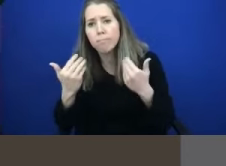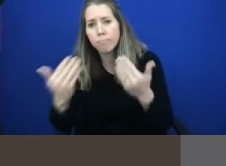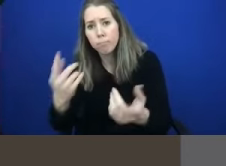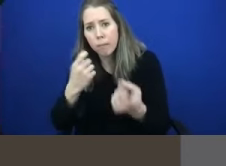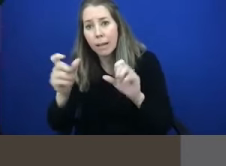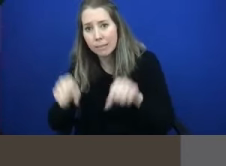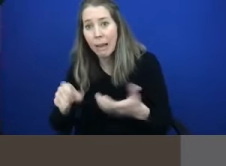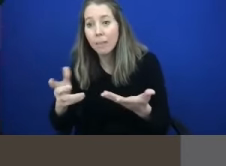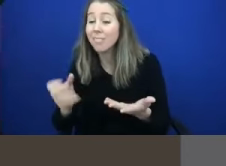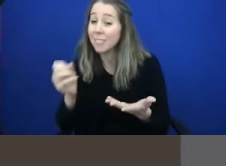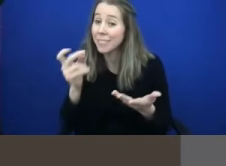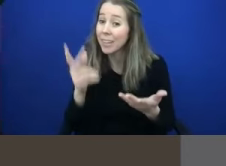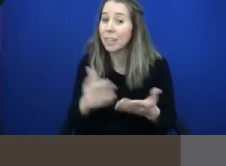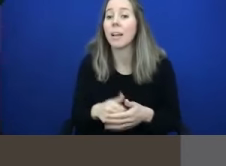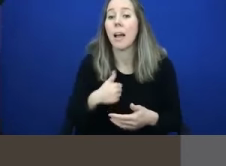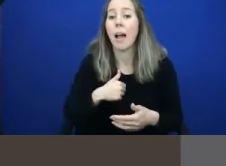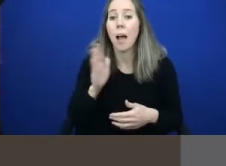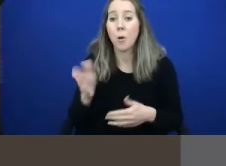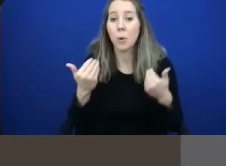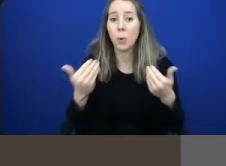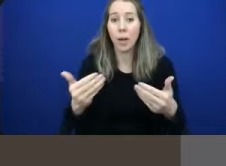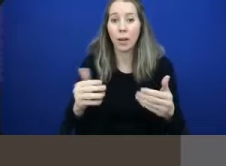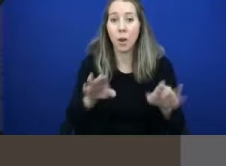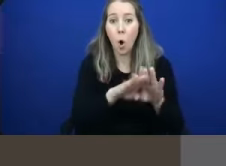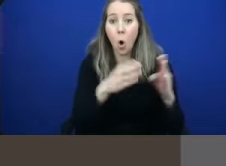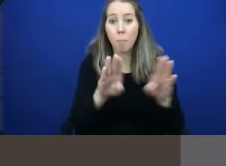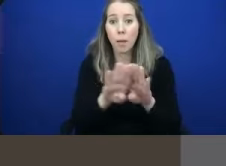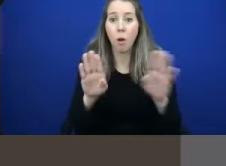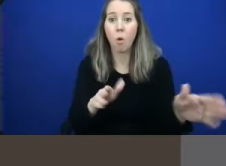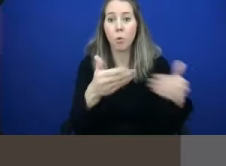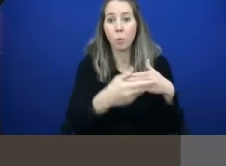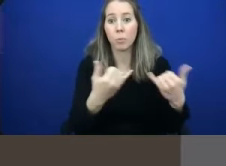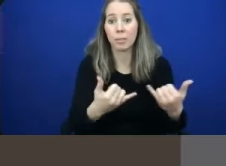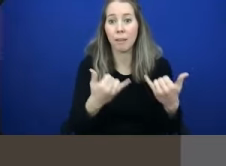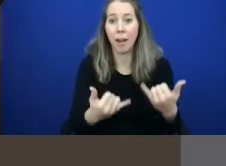us. All right. So I will go ahead and open all those breakout rooms for you.